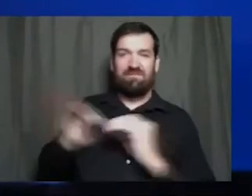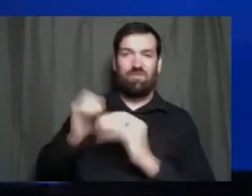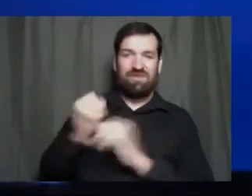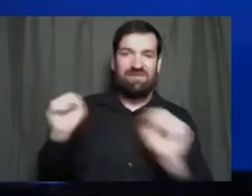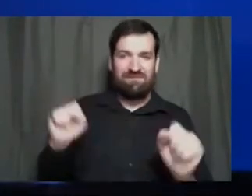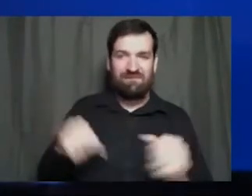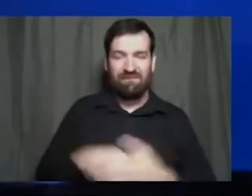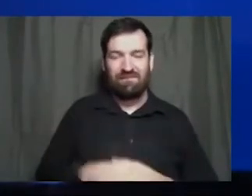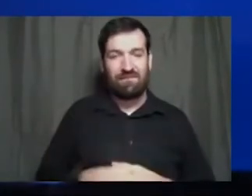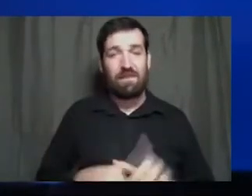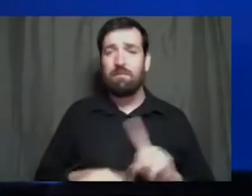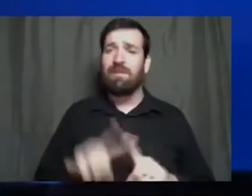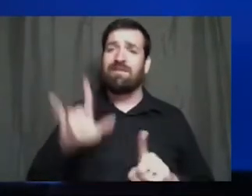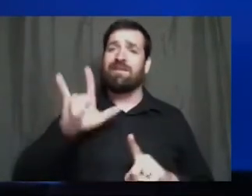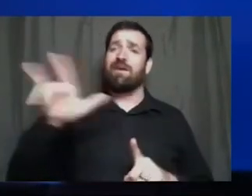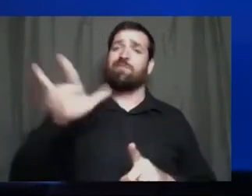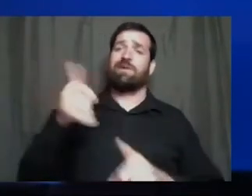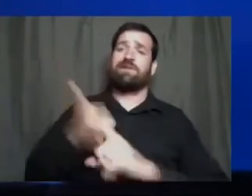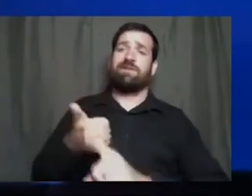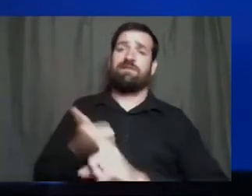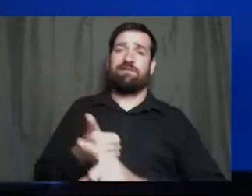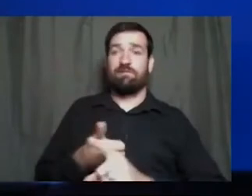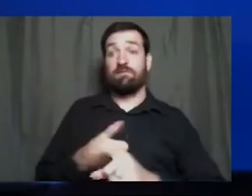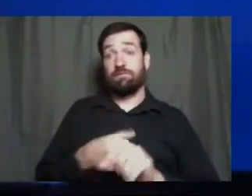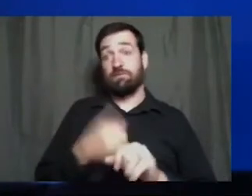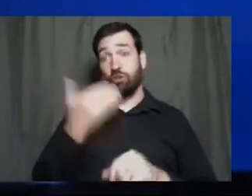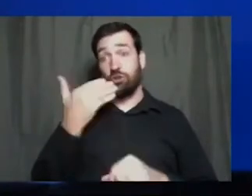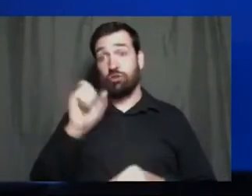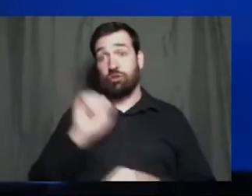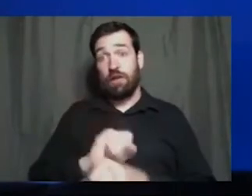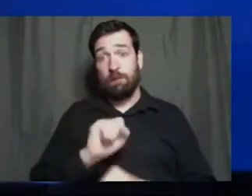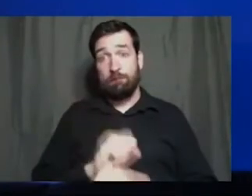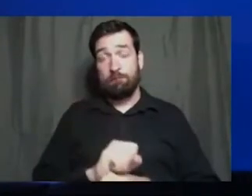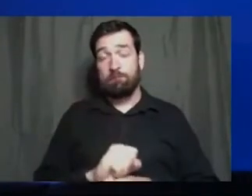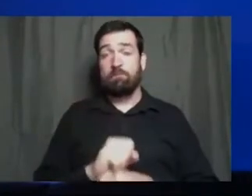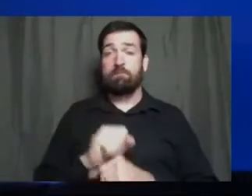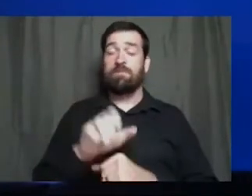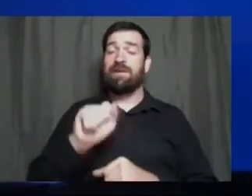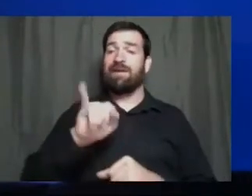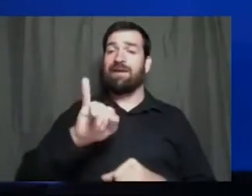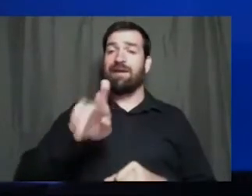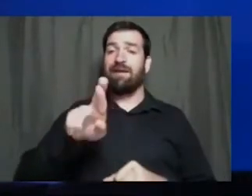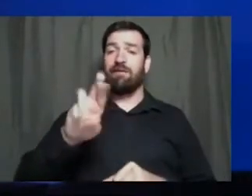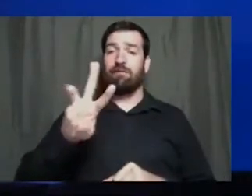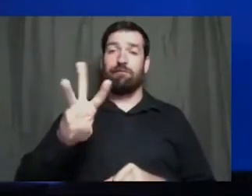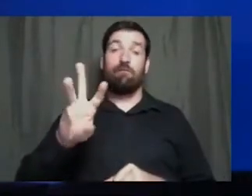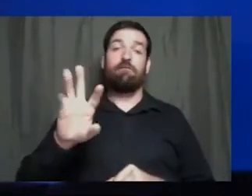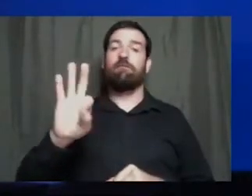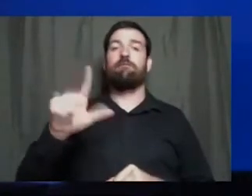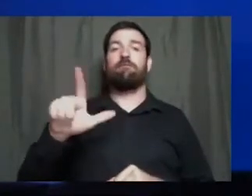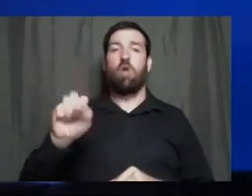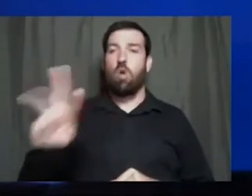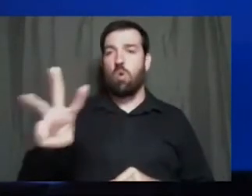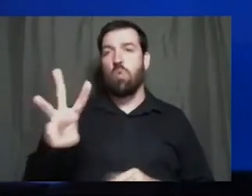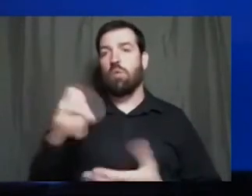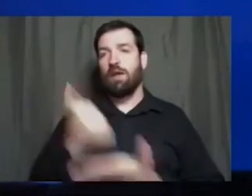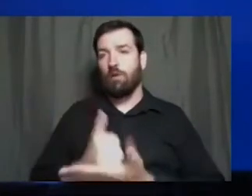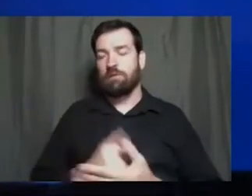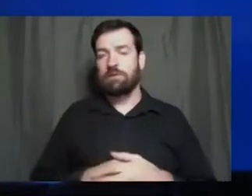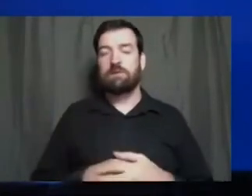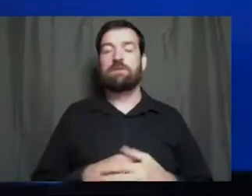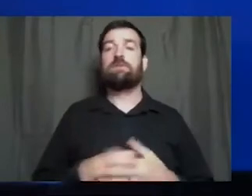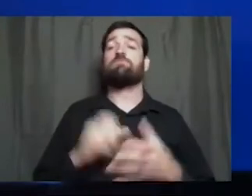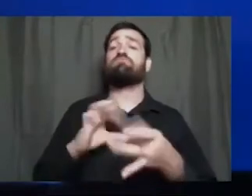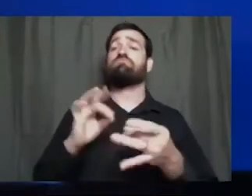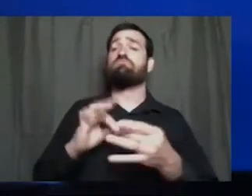airplanes themselves have done a good job of working on their airflow patterns so that it helps a little bit. Now, you know, we had said earlier in the pandemic, we weren't